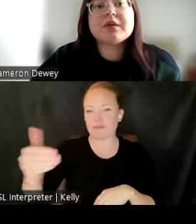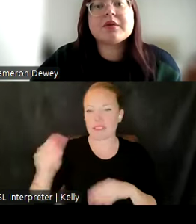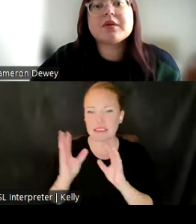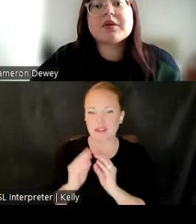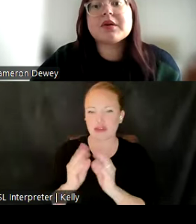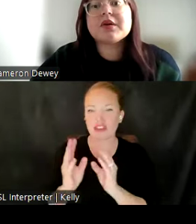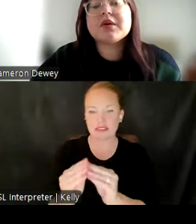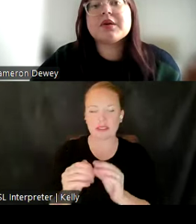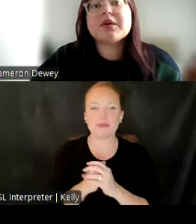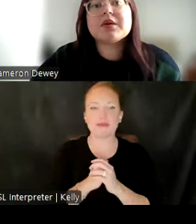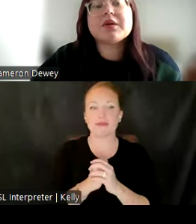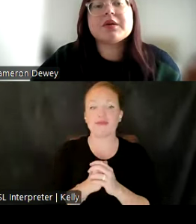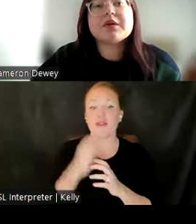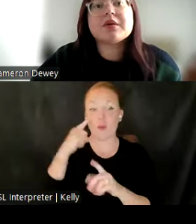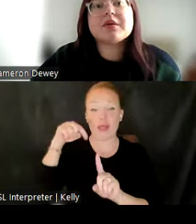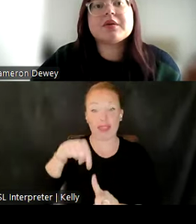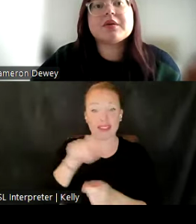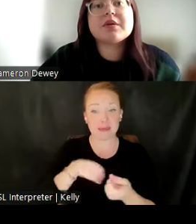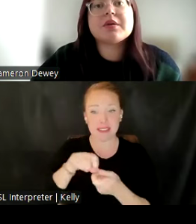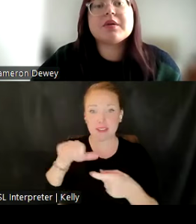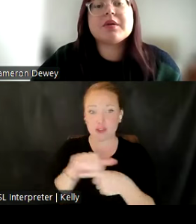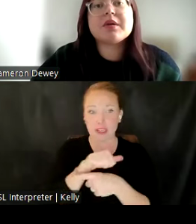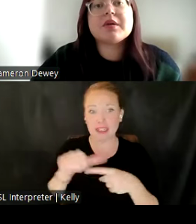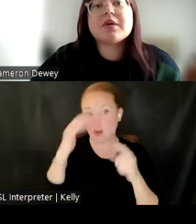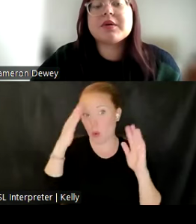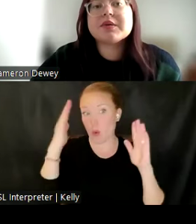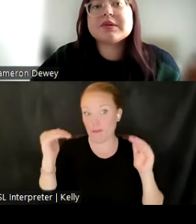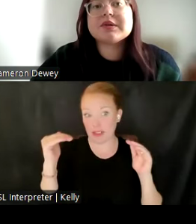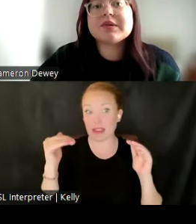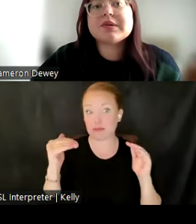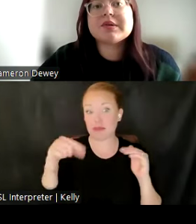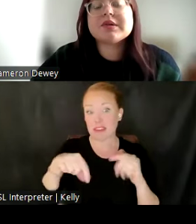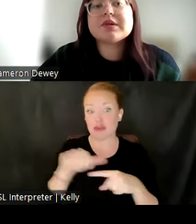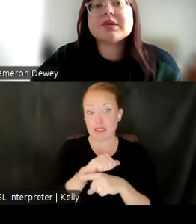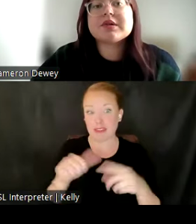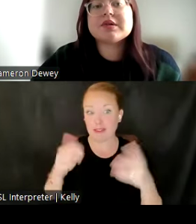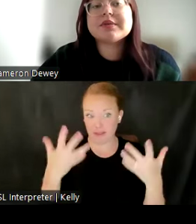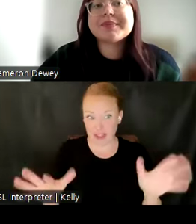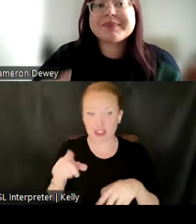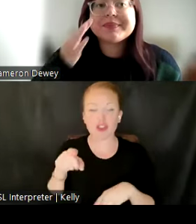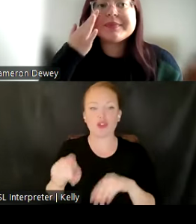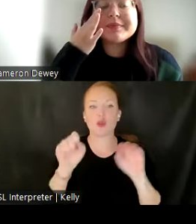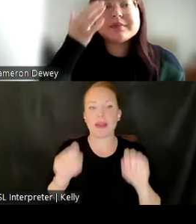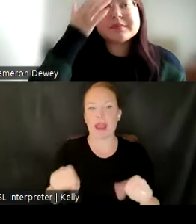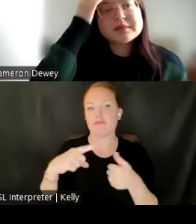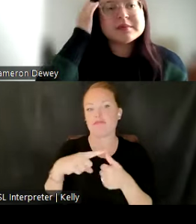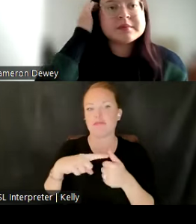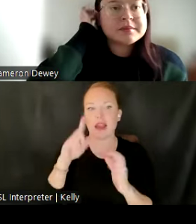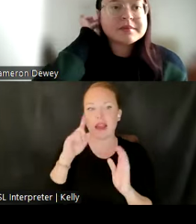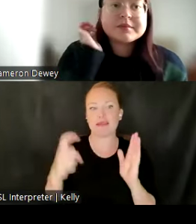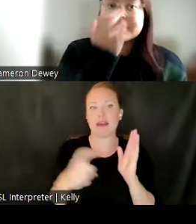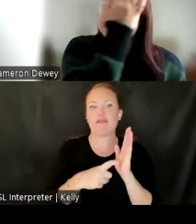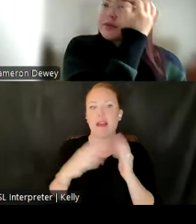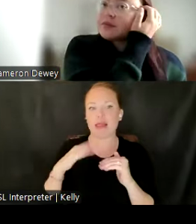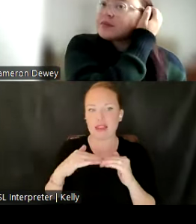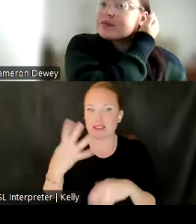with regards to this training, we hope that by the end of this training session, you'll be able to, 1, identify at